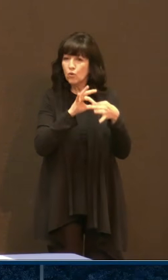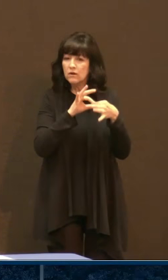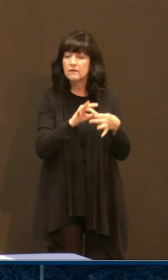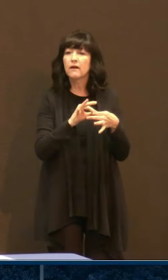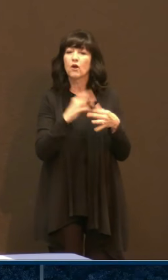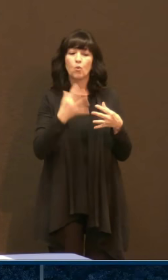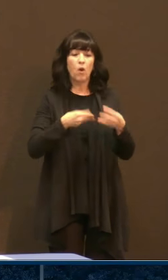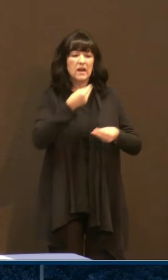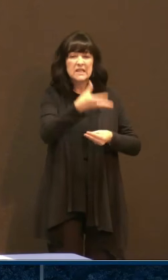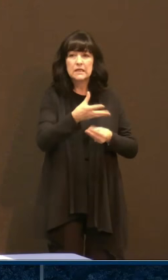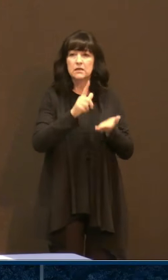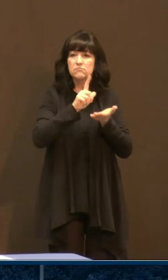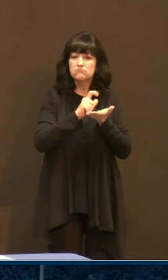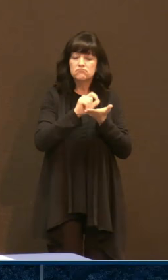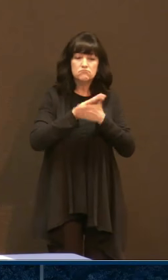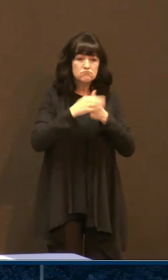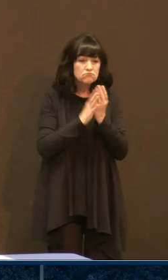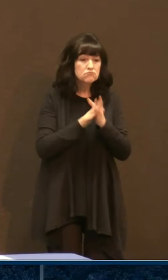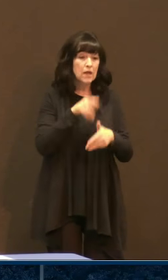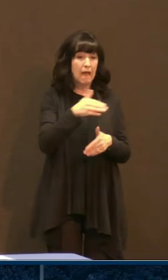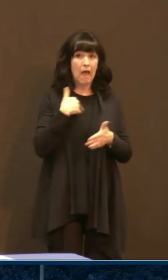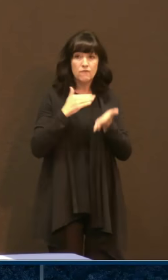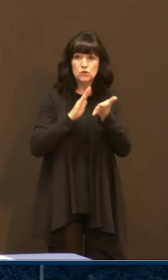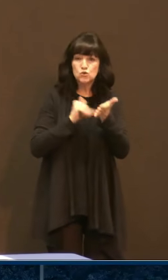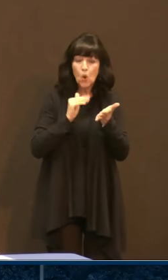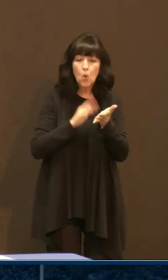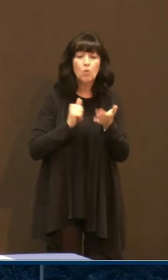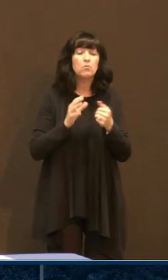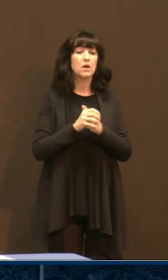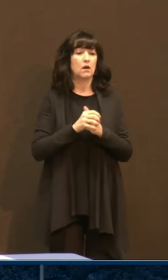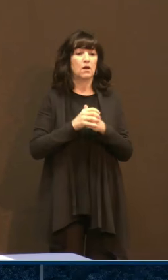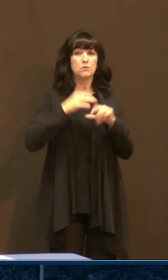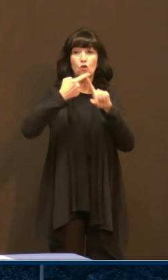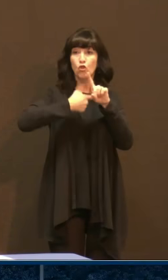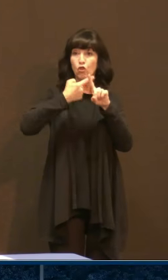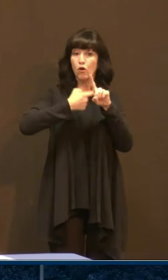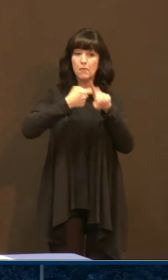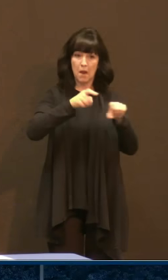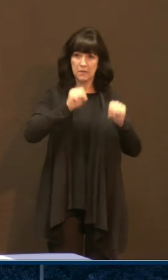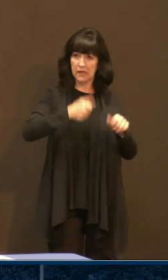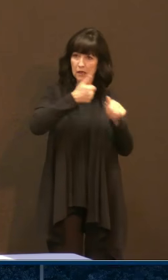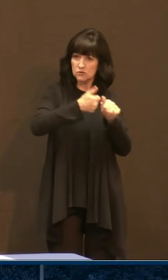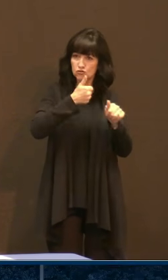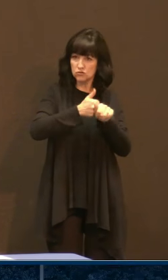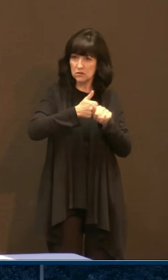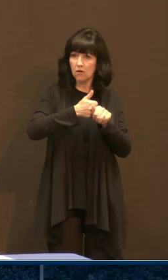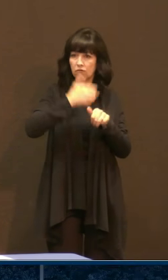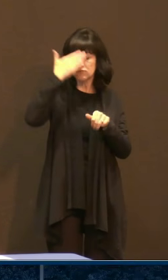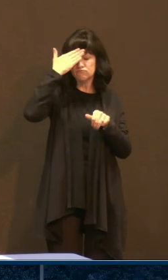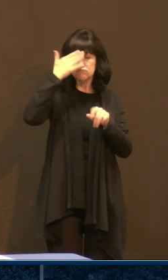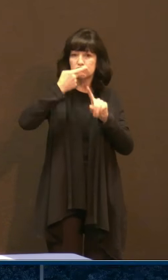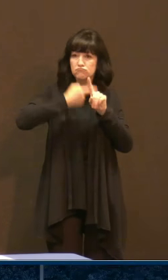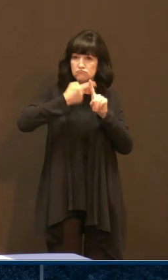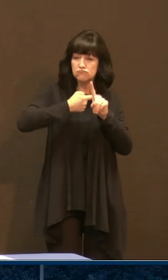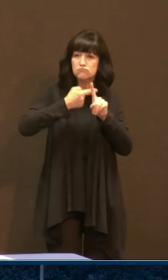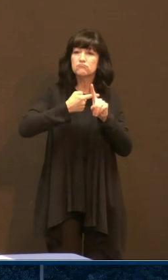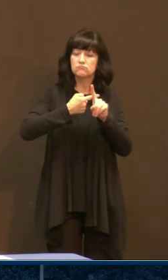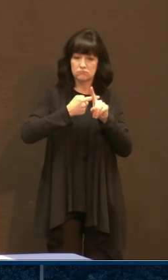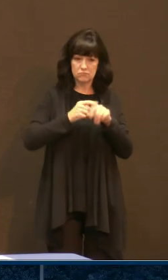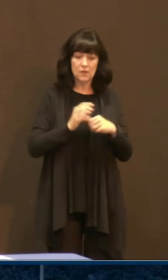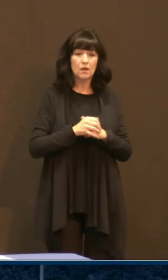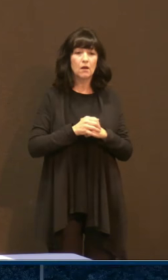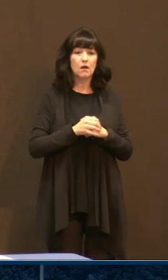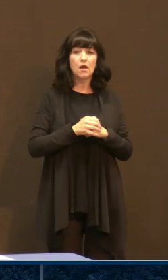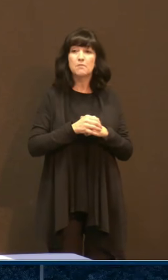and hand sanitizer and soap, thermometers to monitor their temperature, and household cleaner as well. So again, all of this